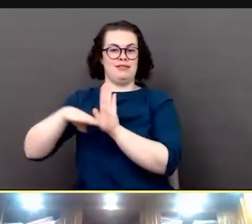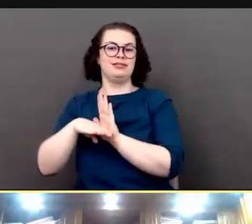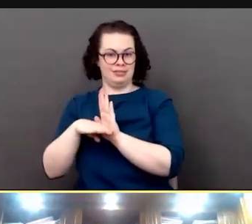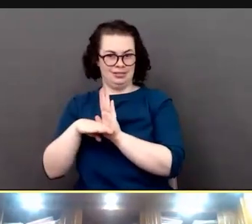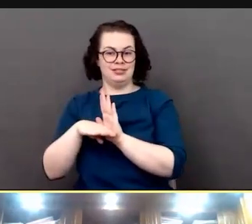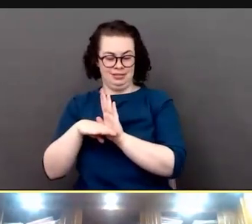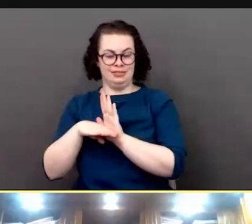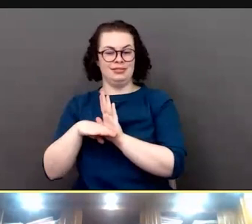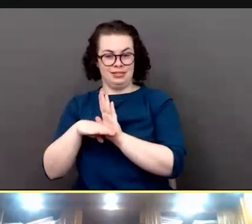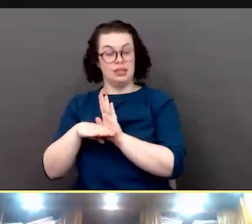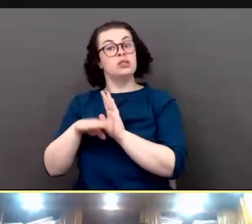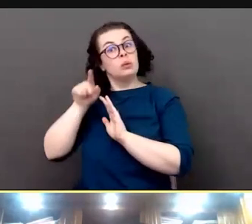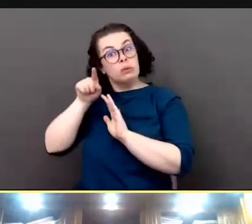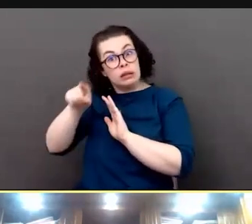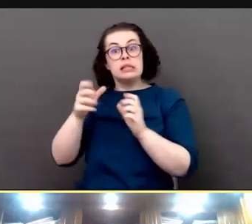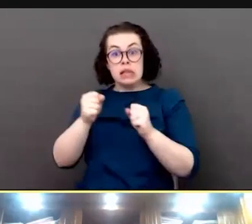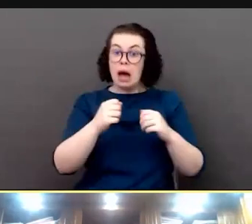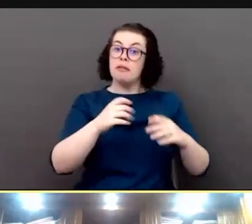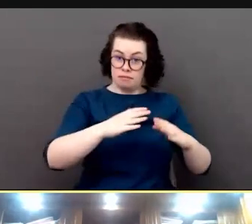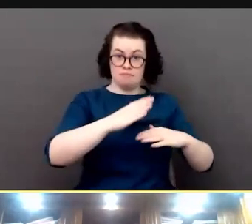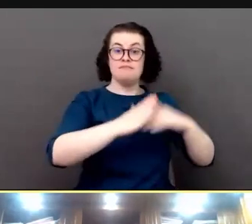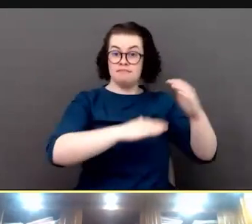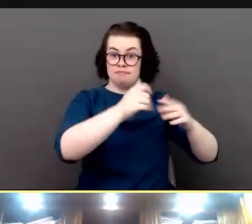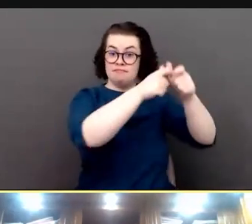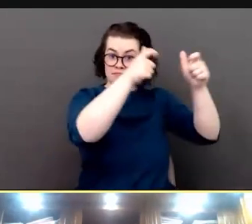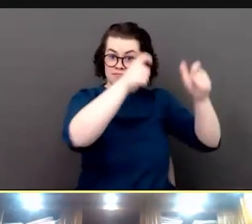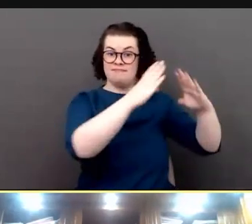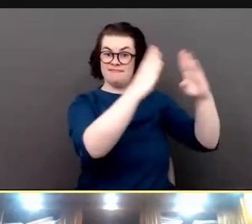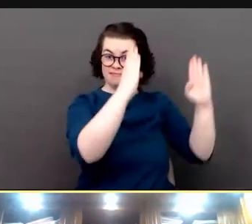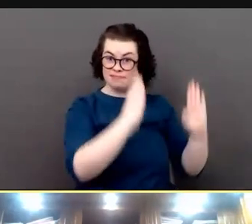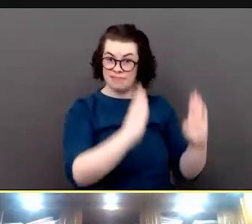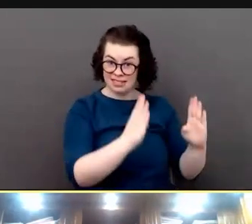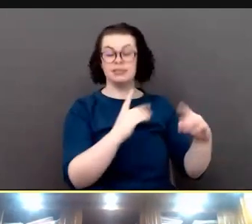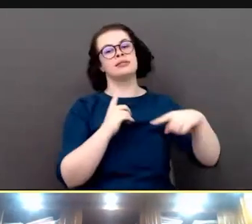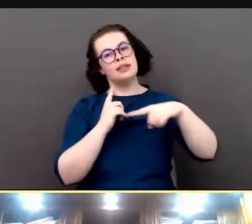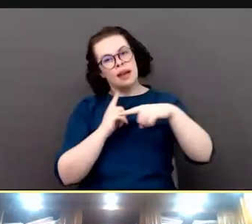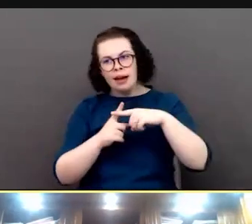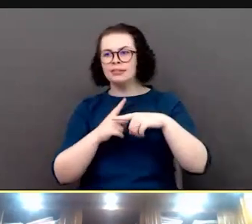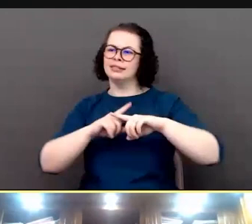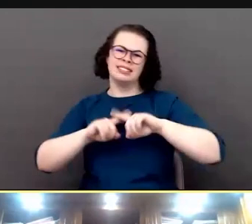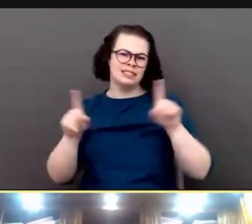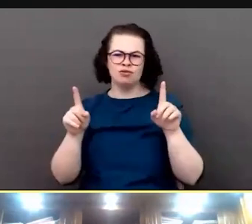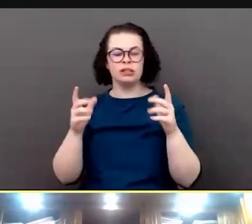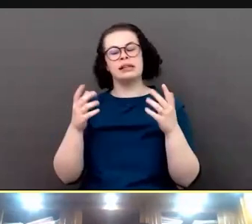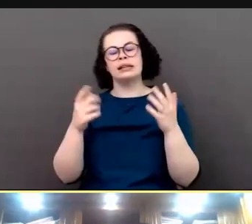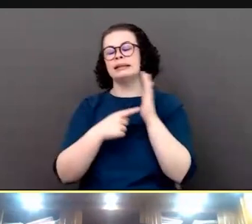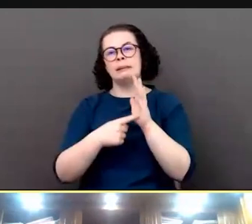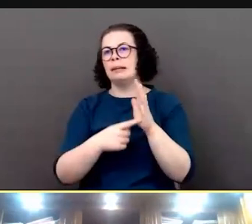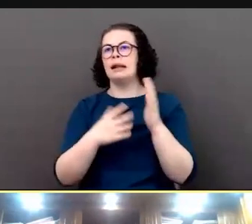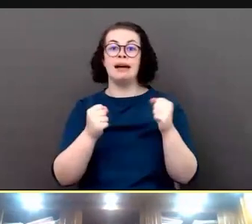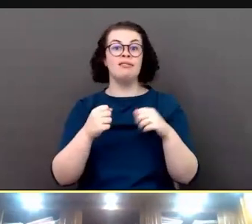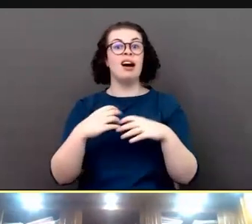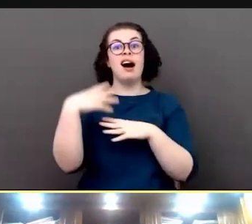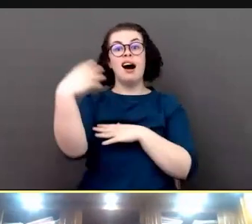the directive are provided. We're talking about, and you will recognize the language, use of related outdoor areas